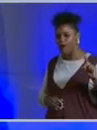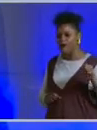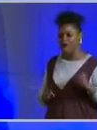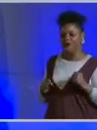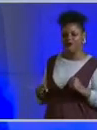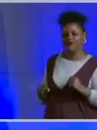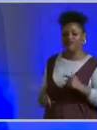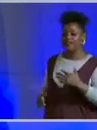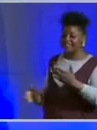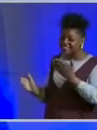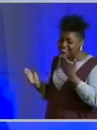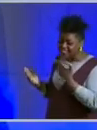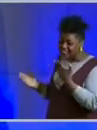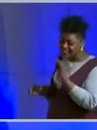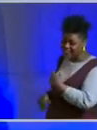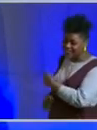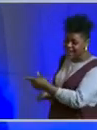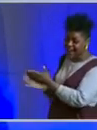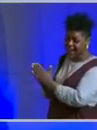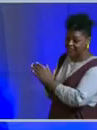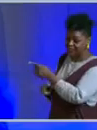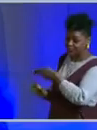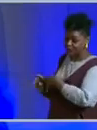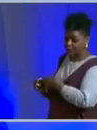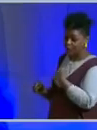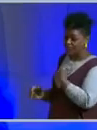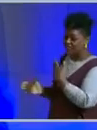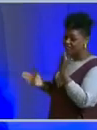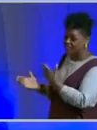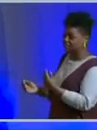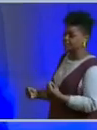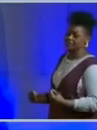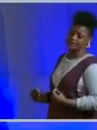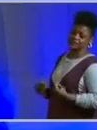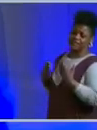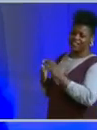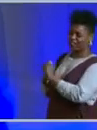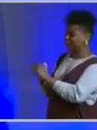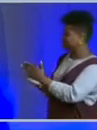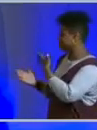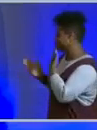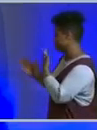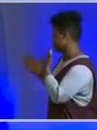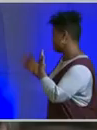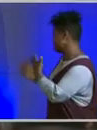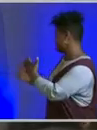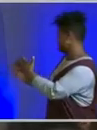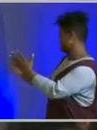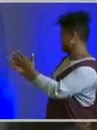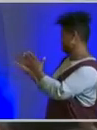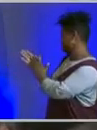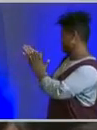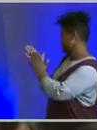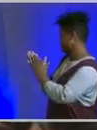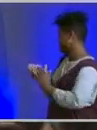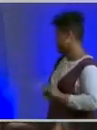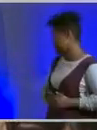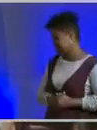and ask you all to join me in thanking these inspiring leaders we have here today. Thank you.